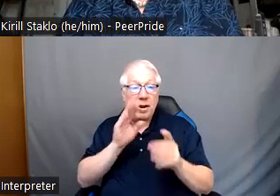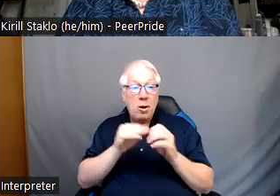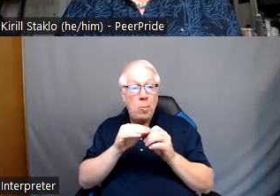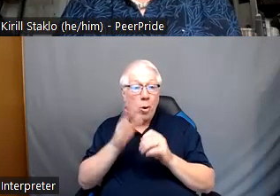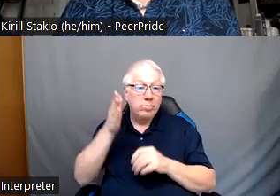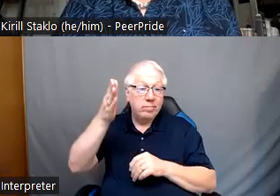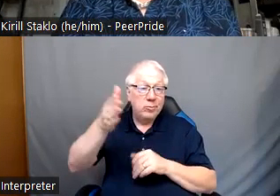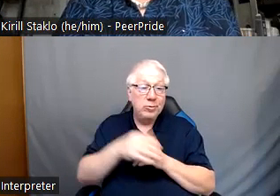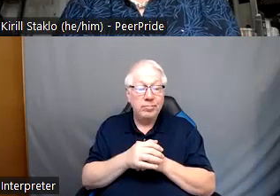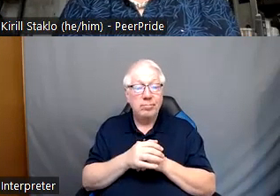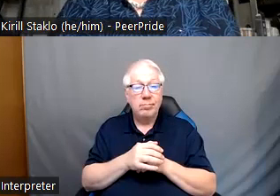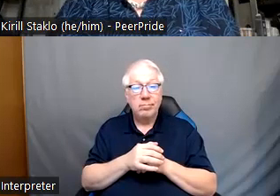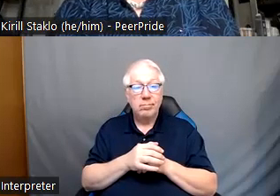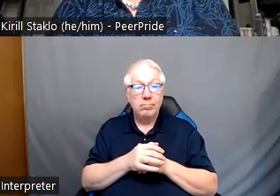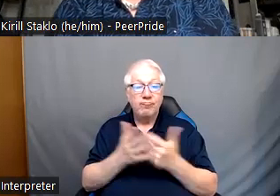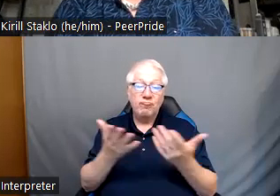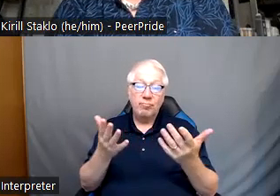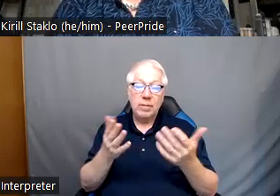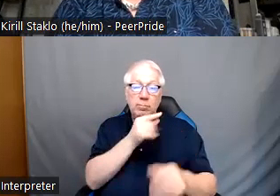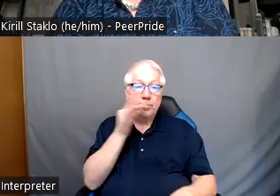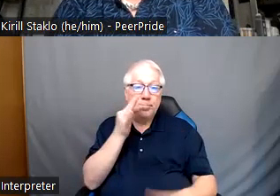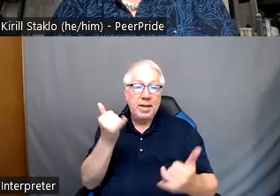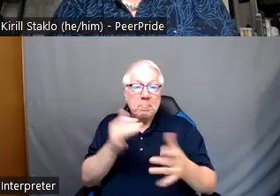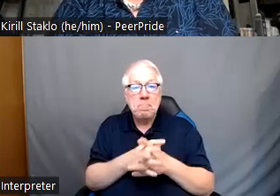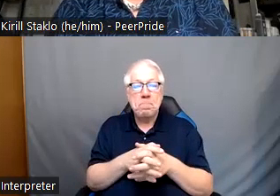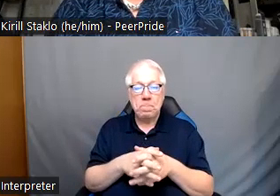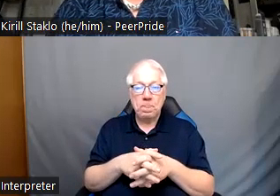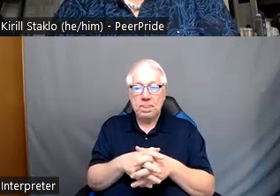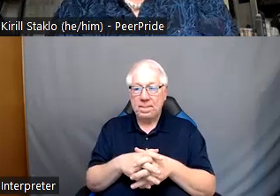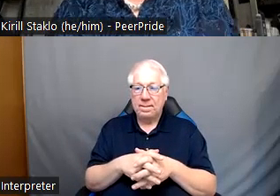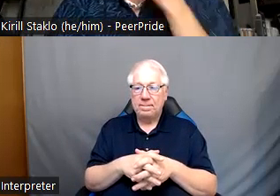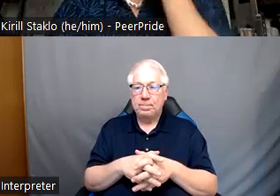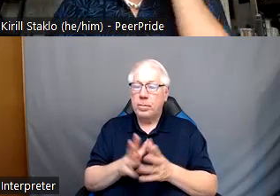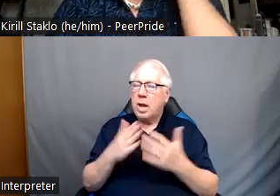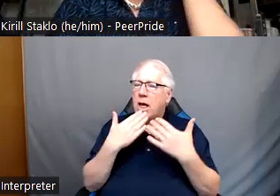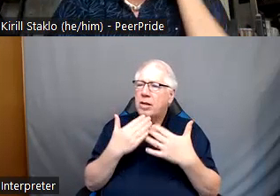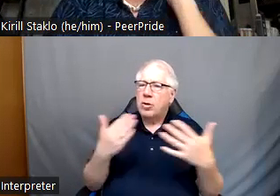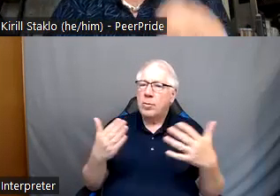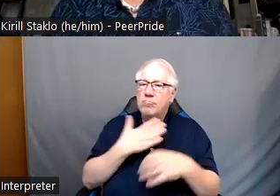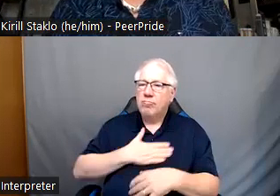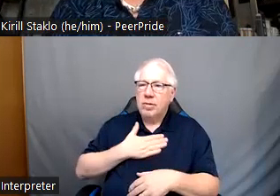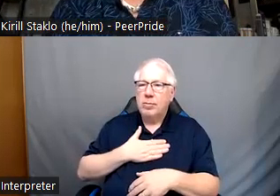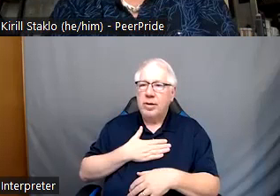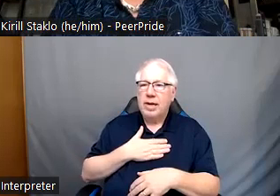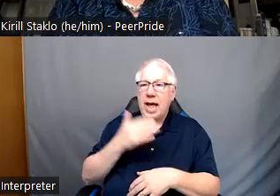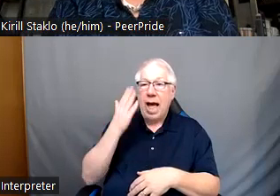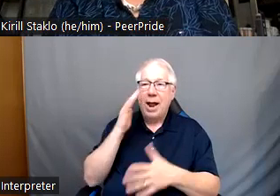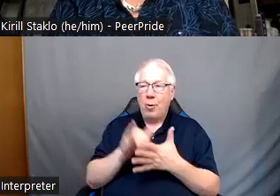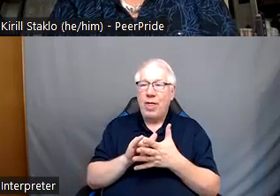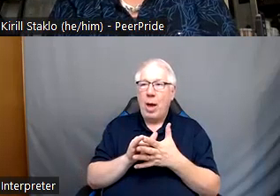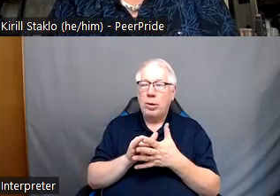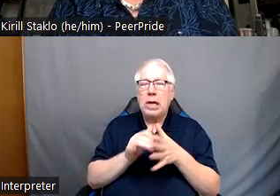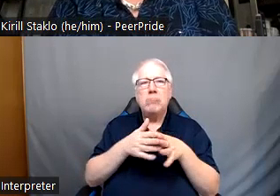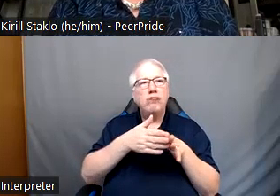the future, but yeah, I'll stop talking now. Thank you so much. And I appreciate, I know that was a bit of a